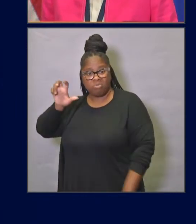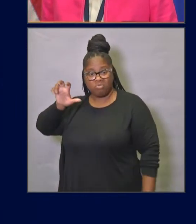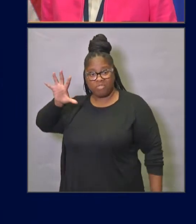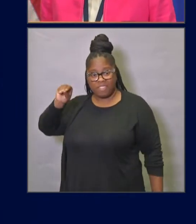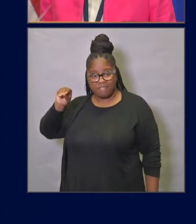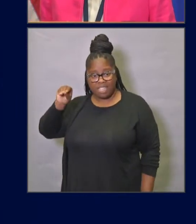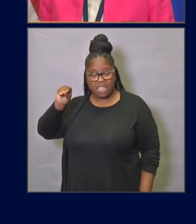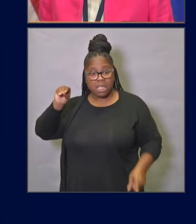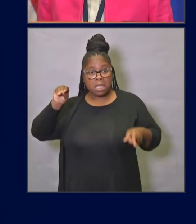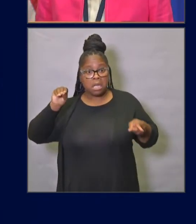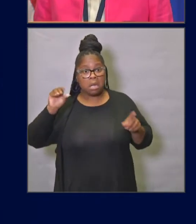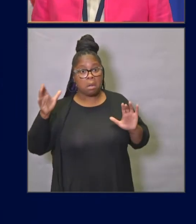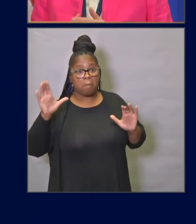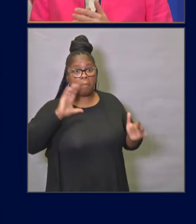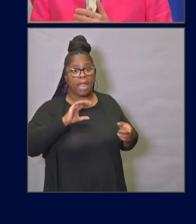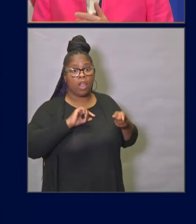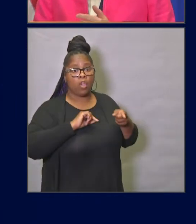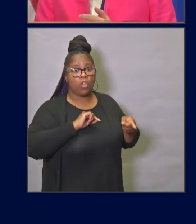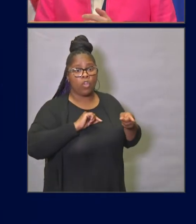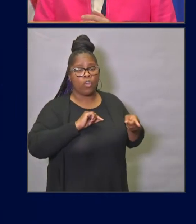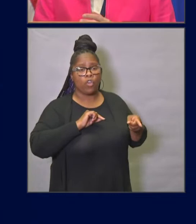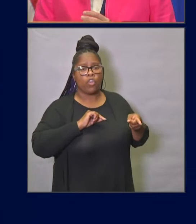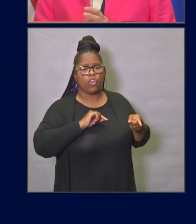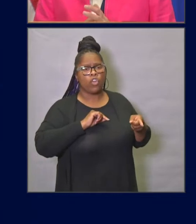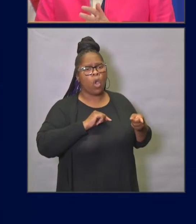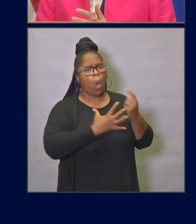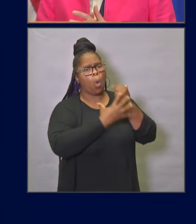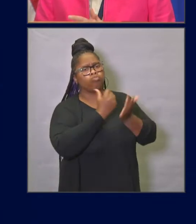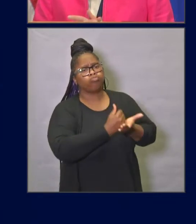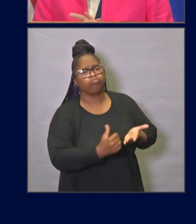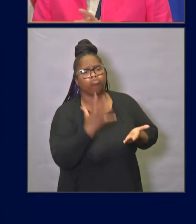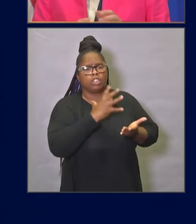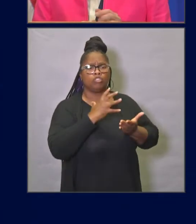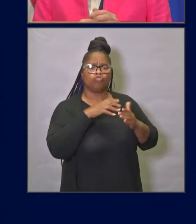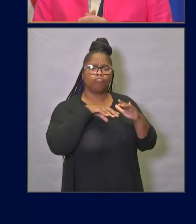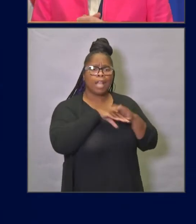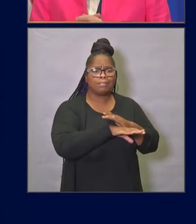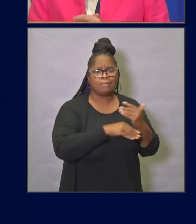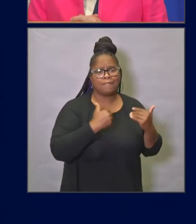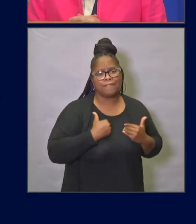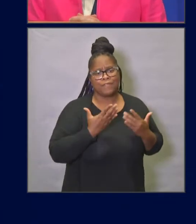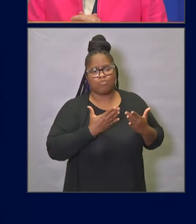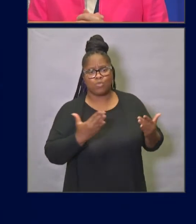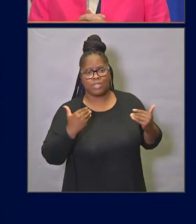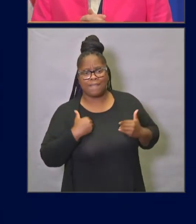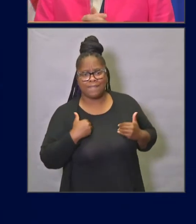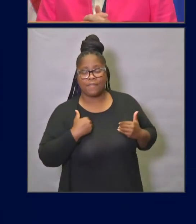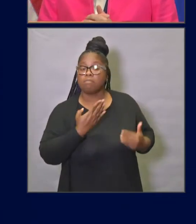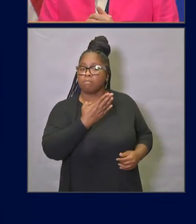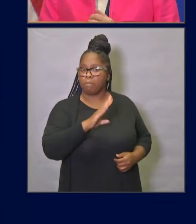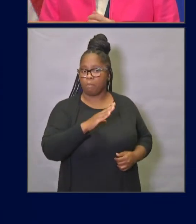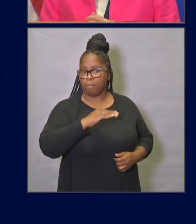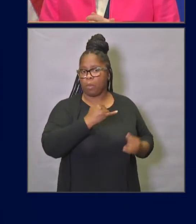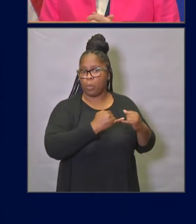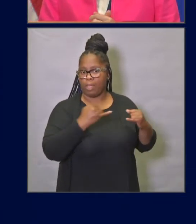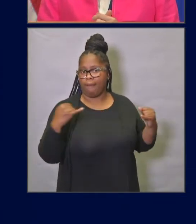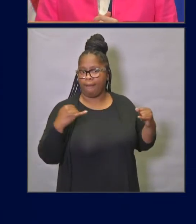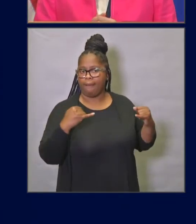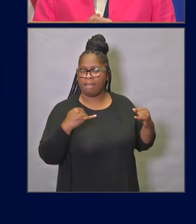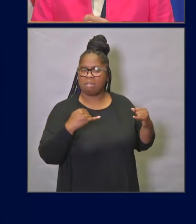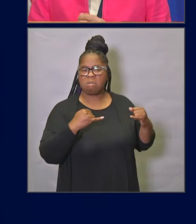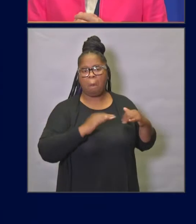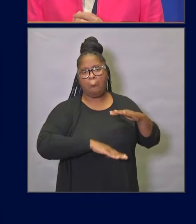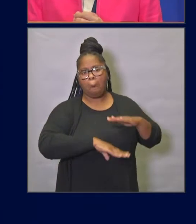for people that are living in areas with the lowest rates of poverty, which is our blue line, who peaked at about